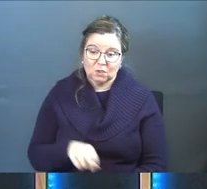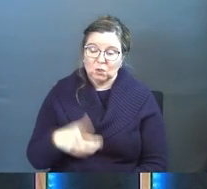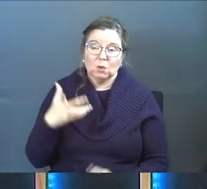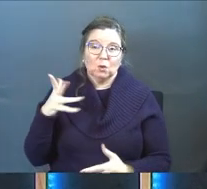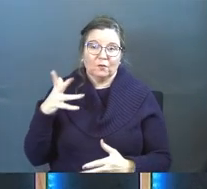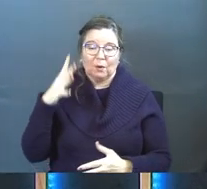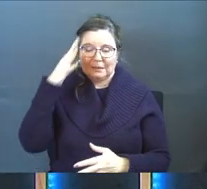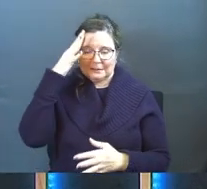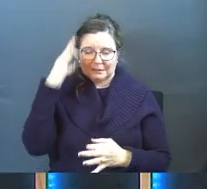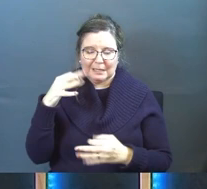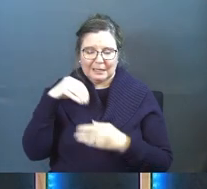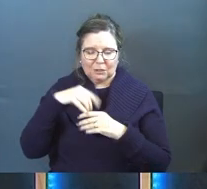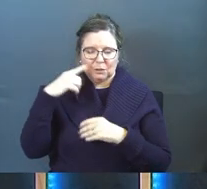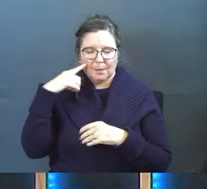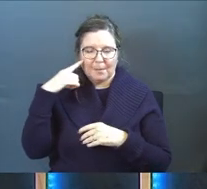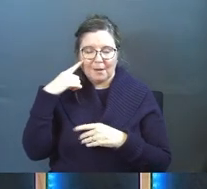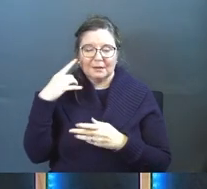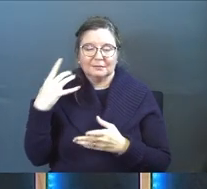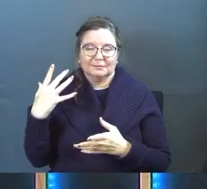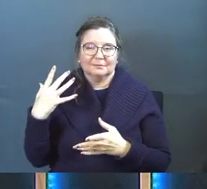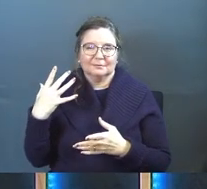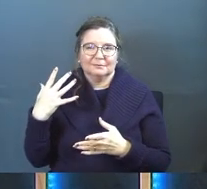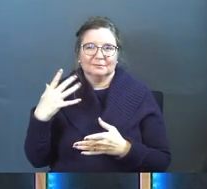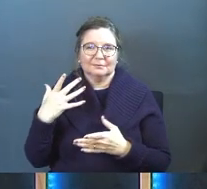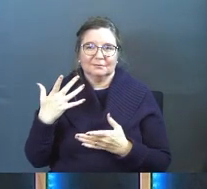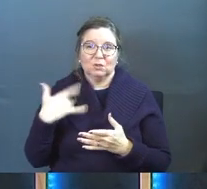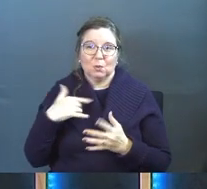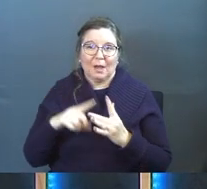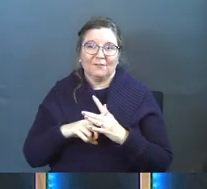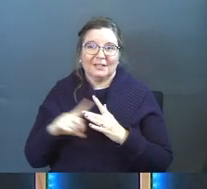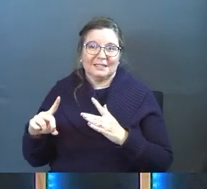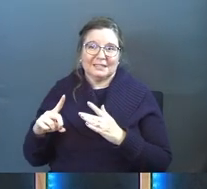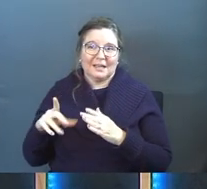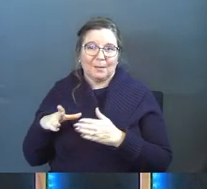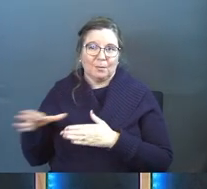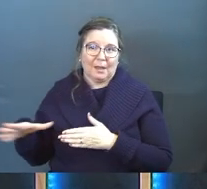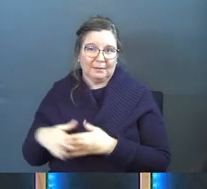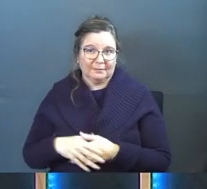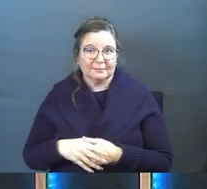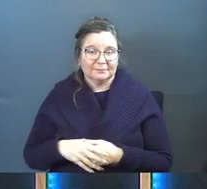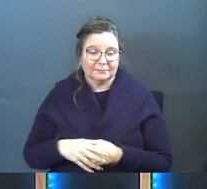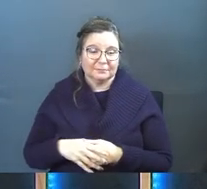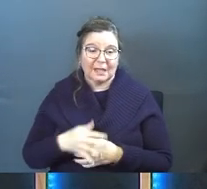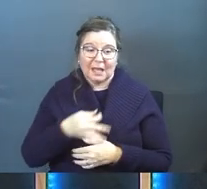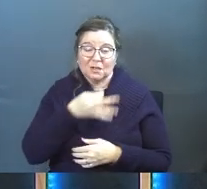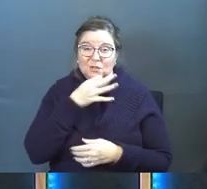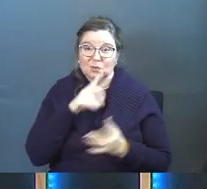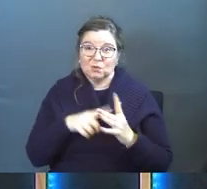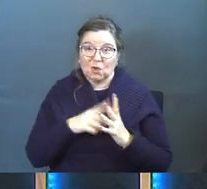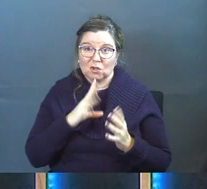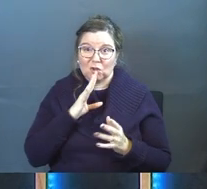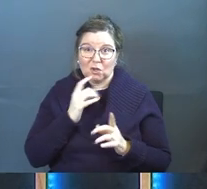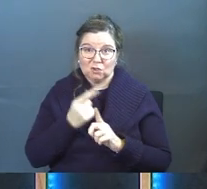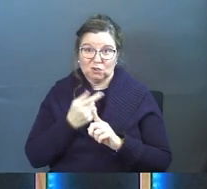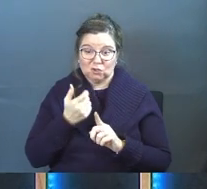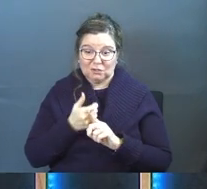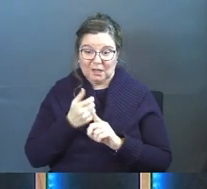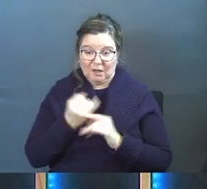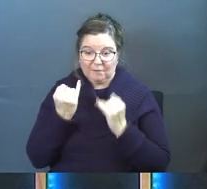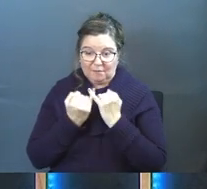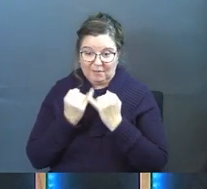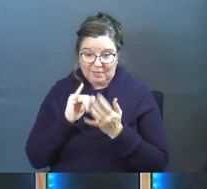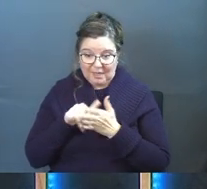Because you've already told yourself you have an escape hatch. And as soon as you start talking to yourself like